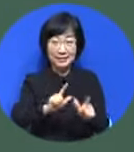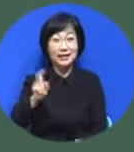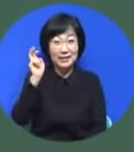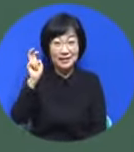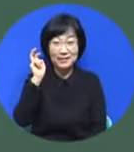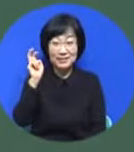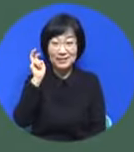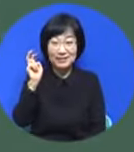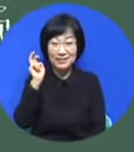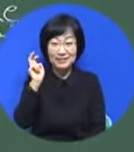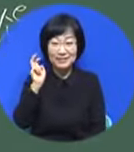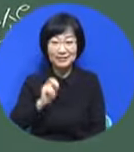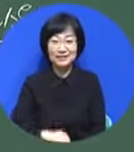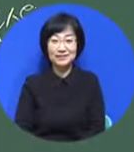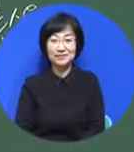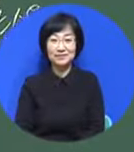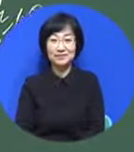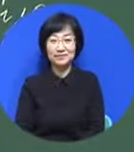life, right?